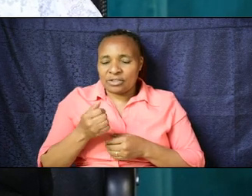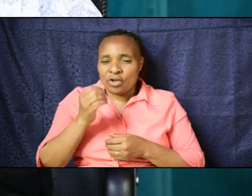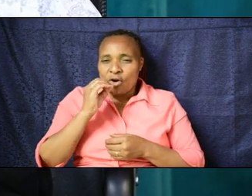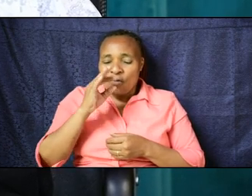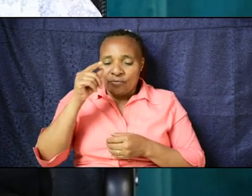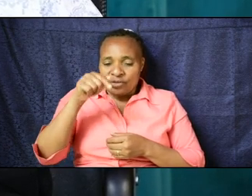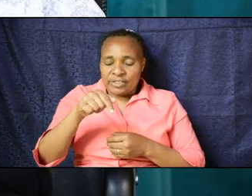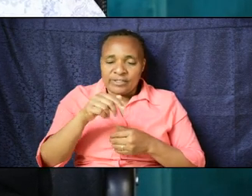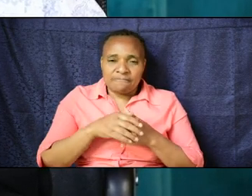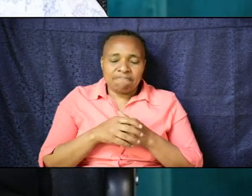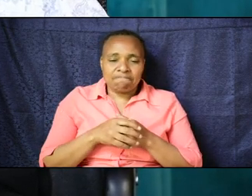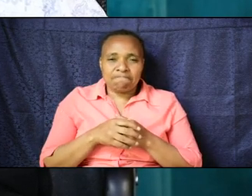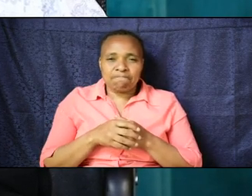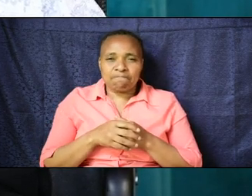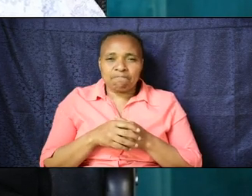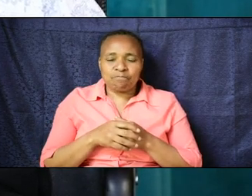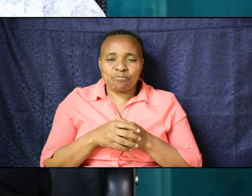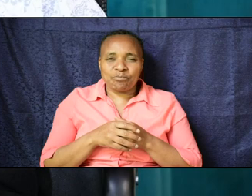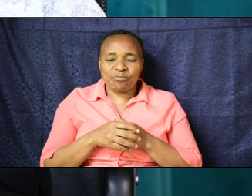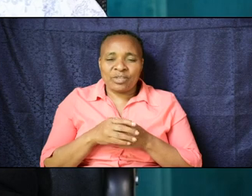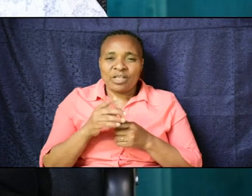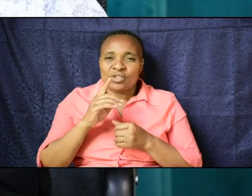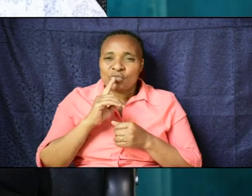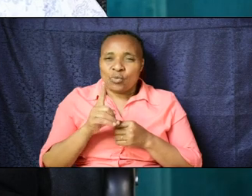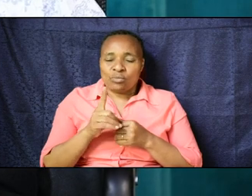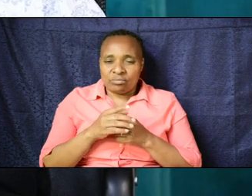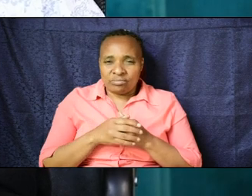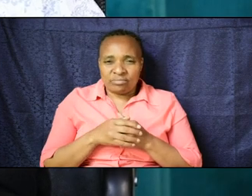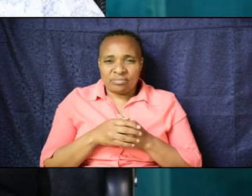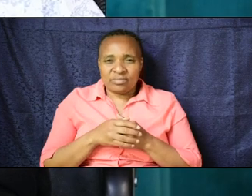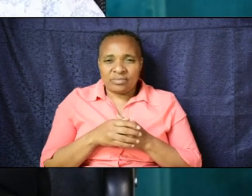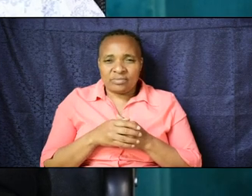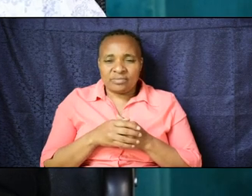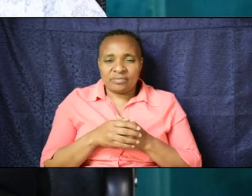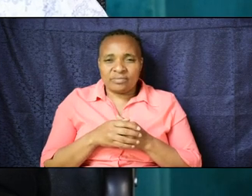have. Mm-hmm. Okay. So,